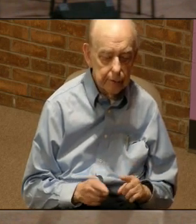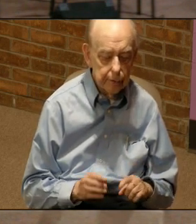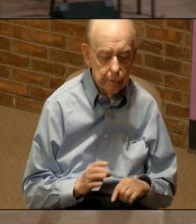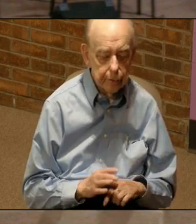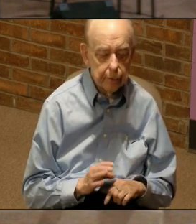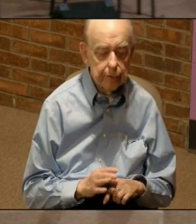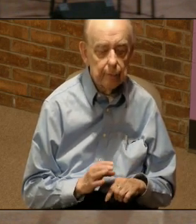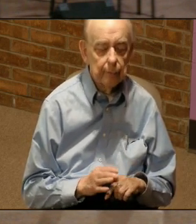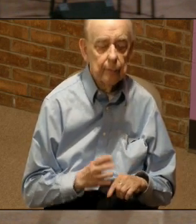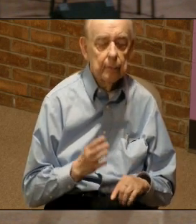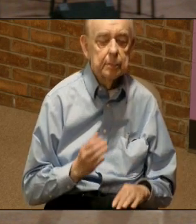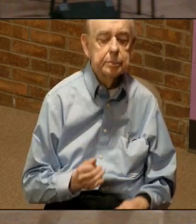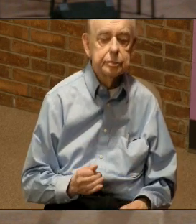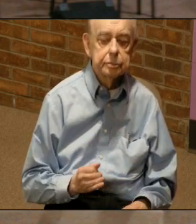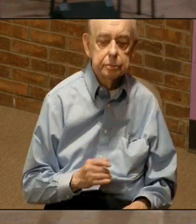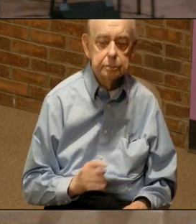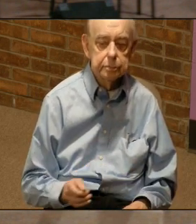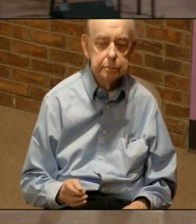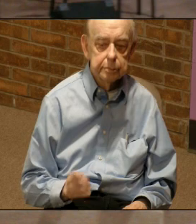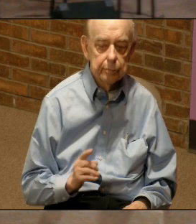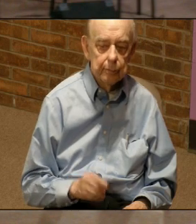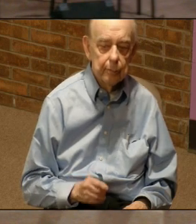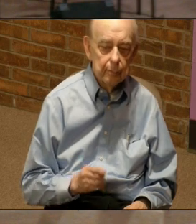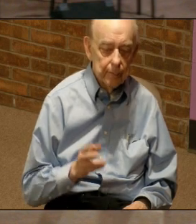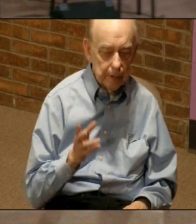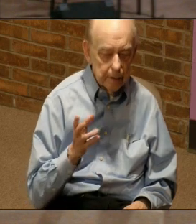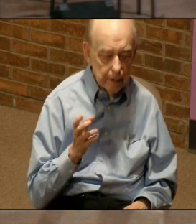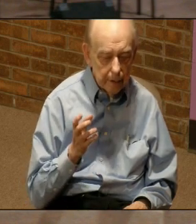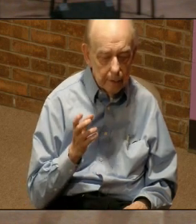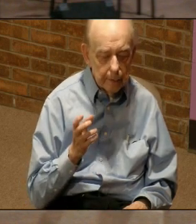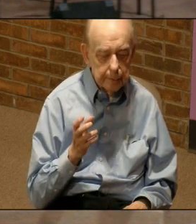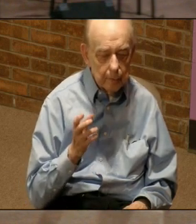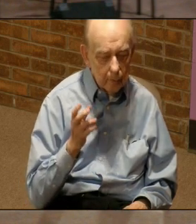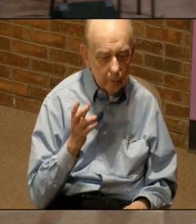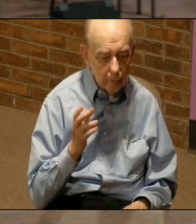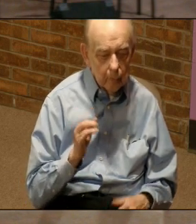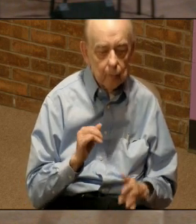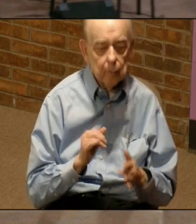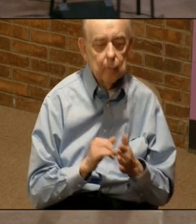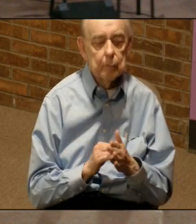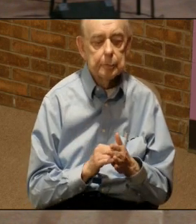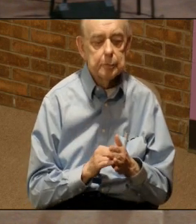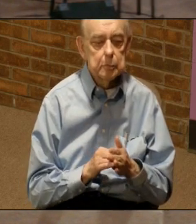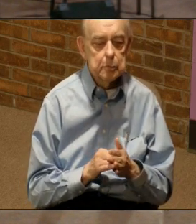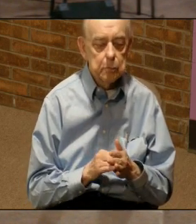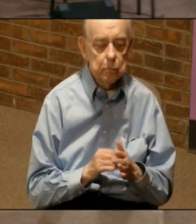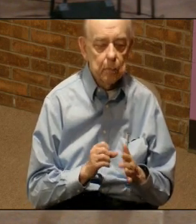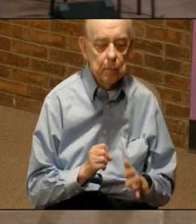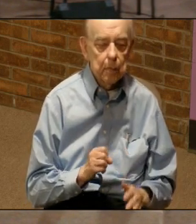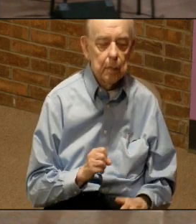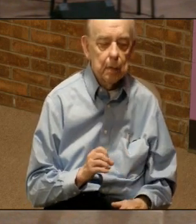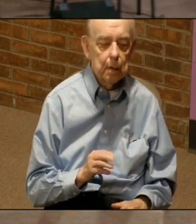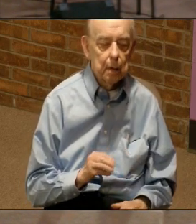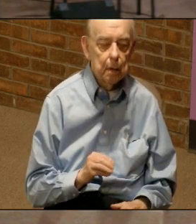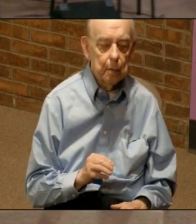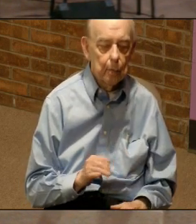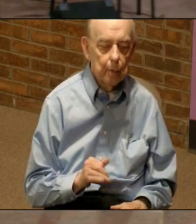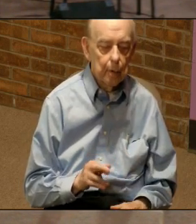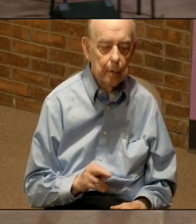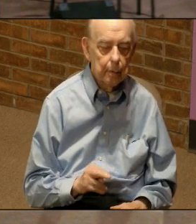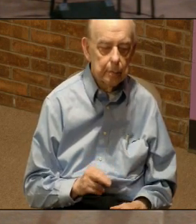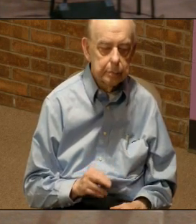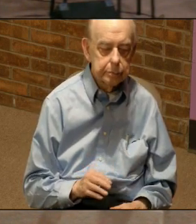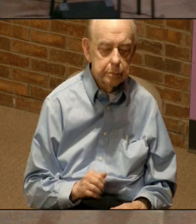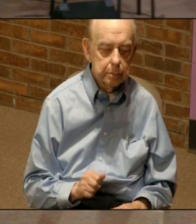Philadelphia, because they really needed to hear that Smyrna